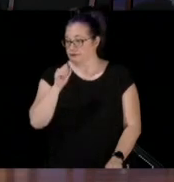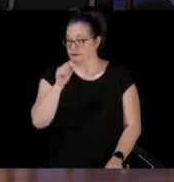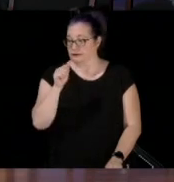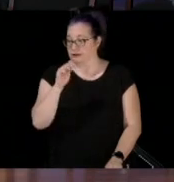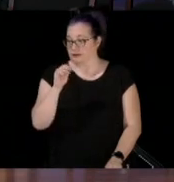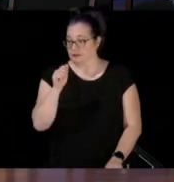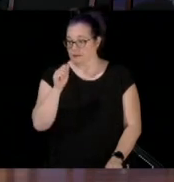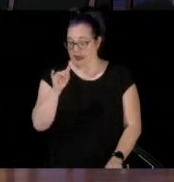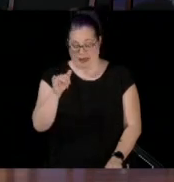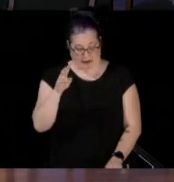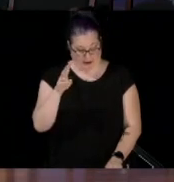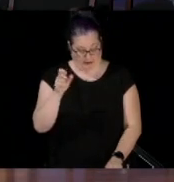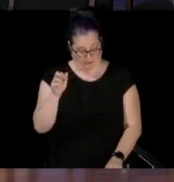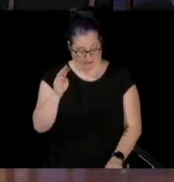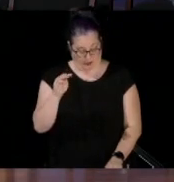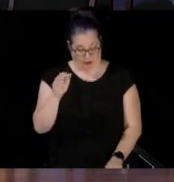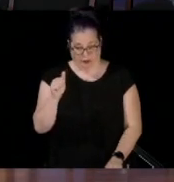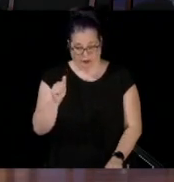Samay Varma.